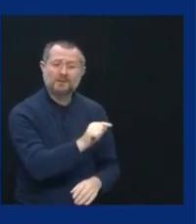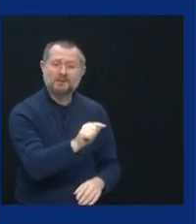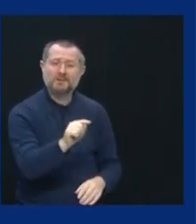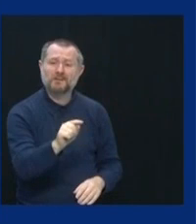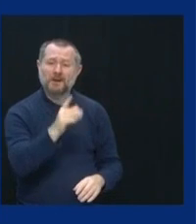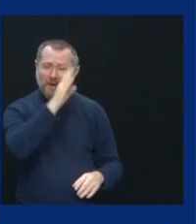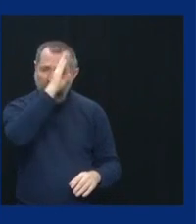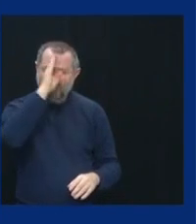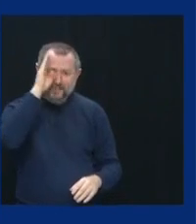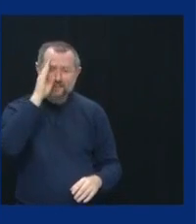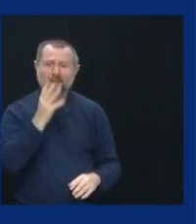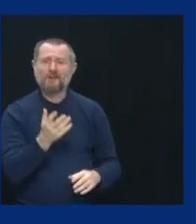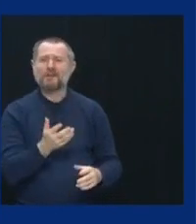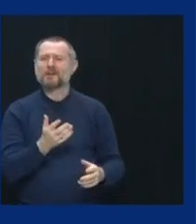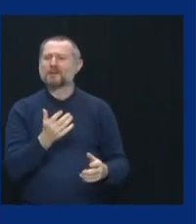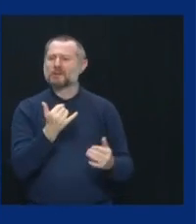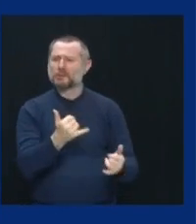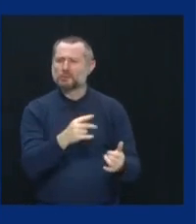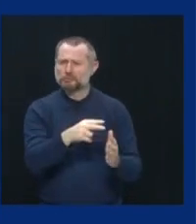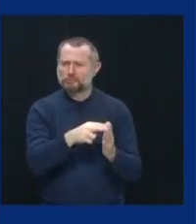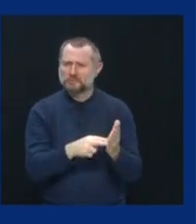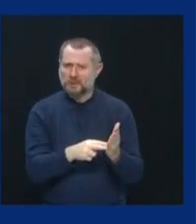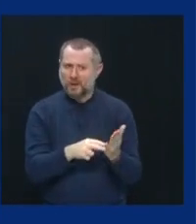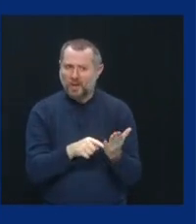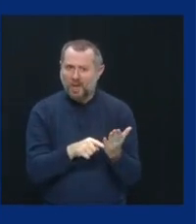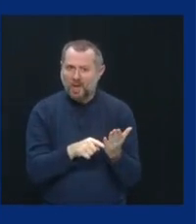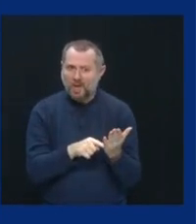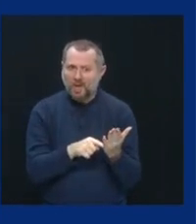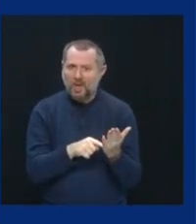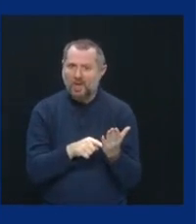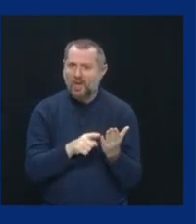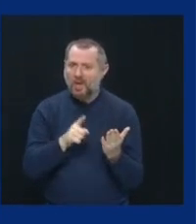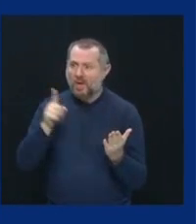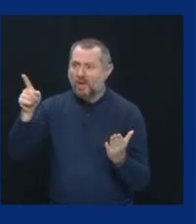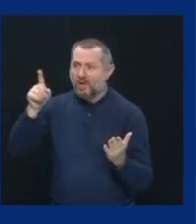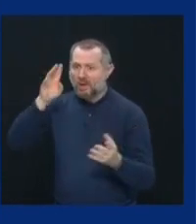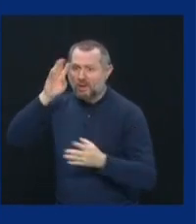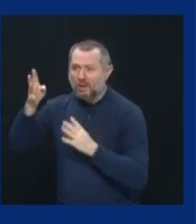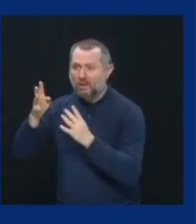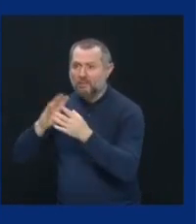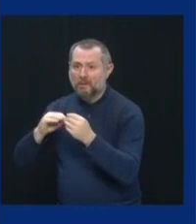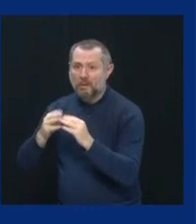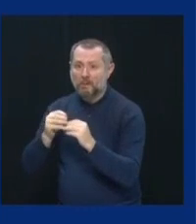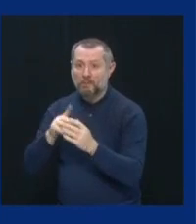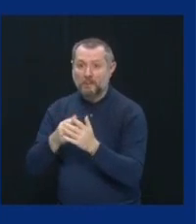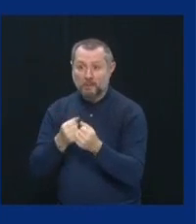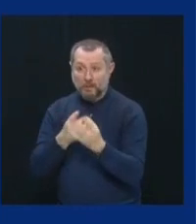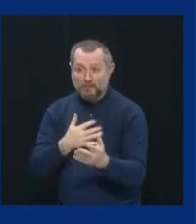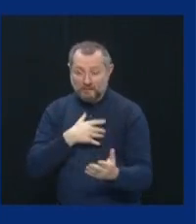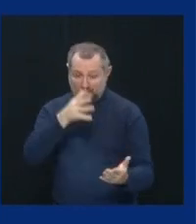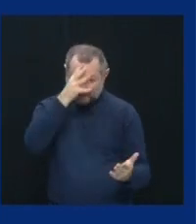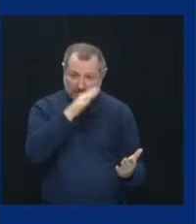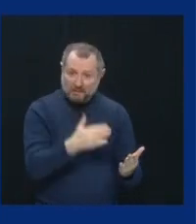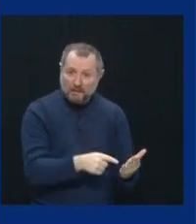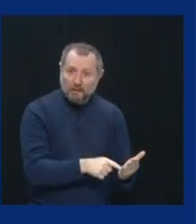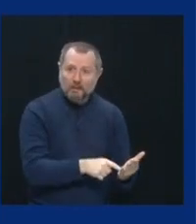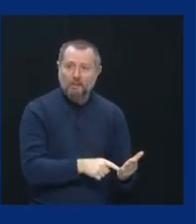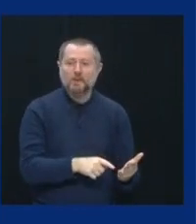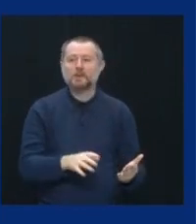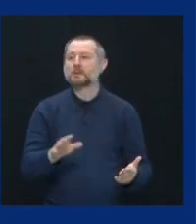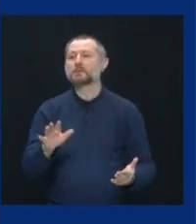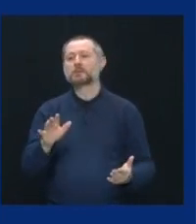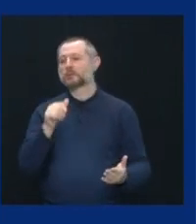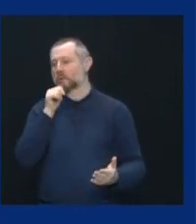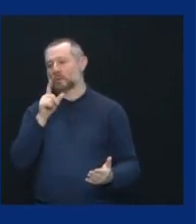and I just read that maybe he or she didn't have to die. It wasn't true, Mike. It wasn't true, but